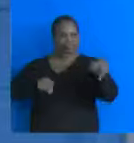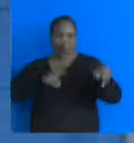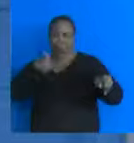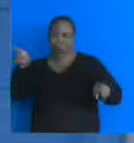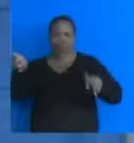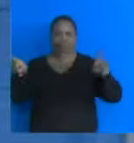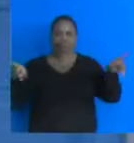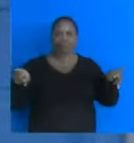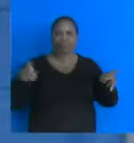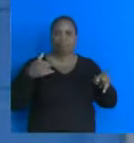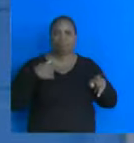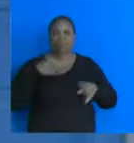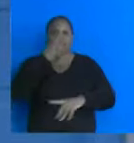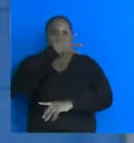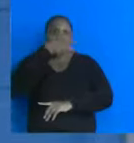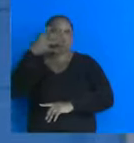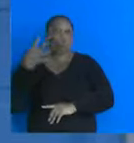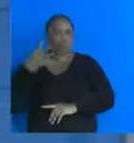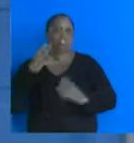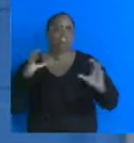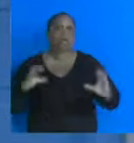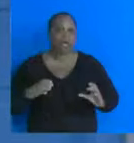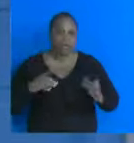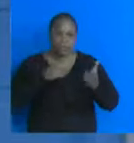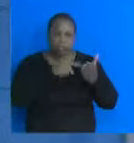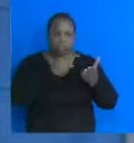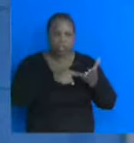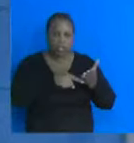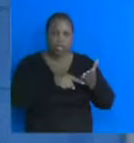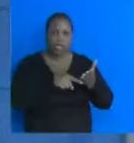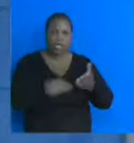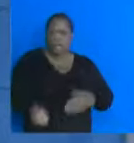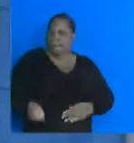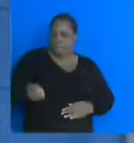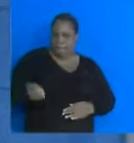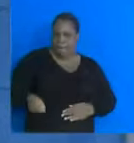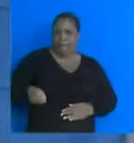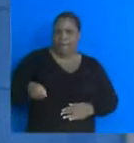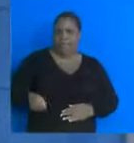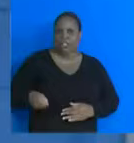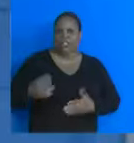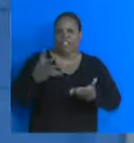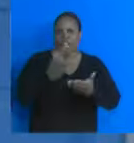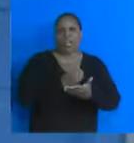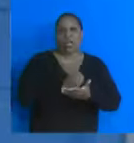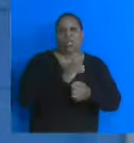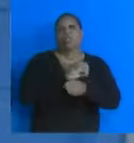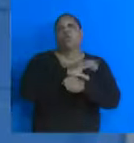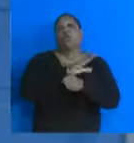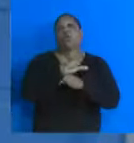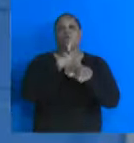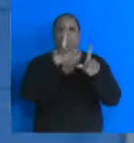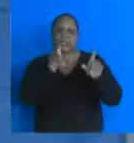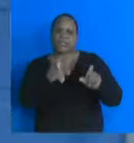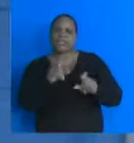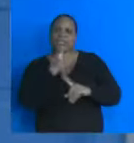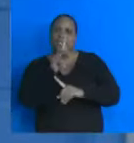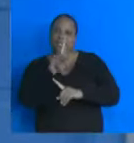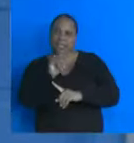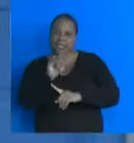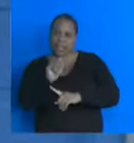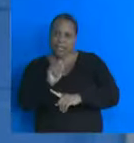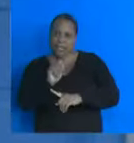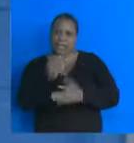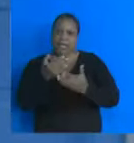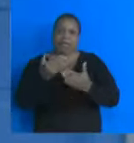the immigration and customs checkpoints, baggage claim, collection of the COVID-19 testing kit,